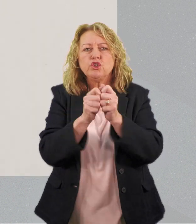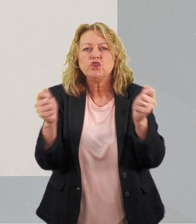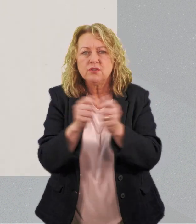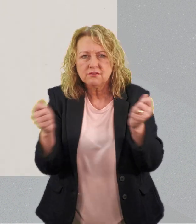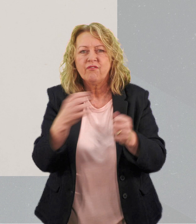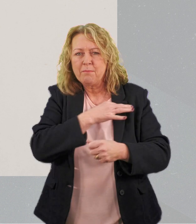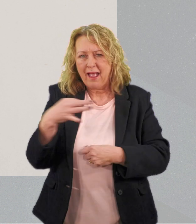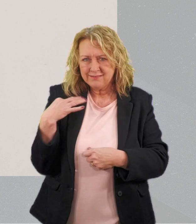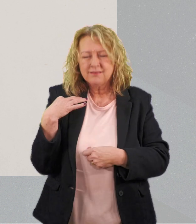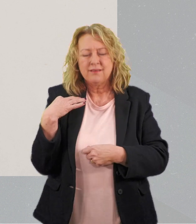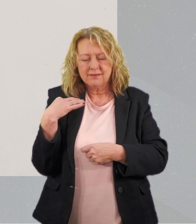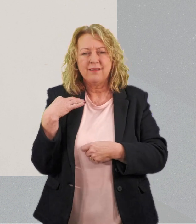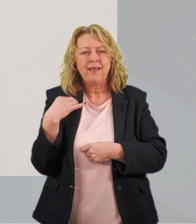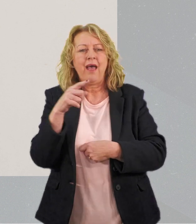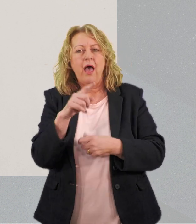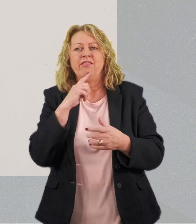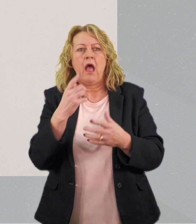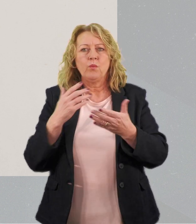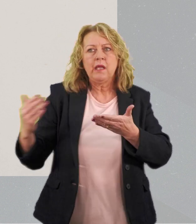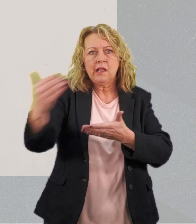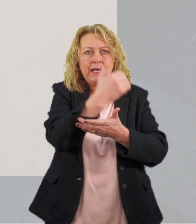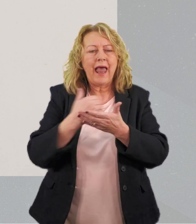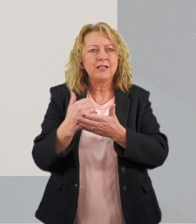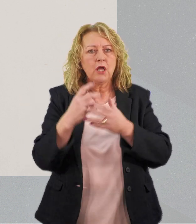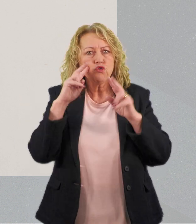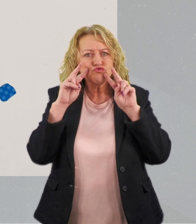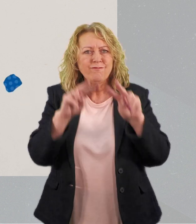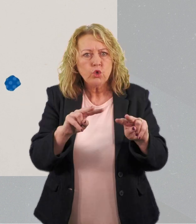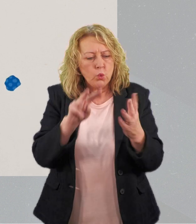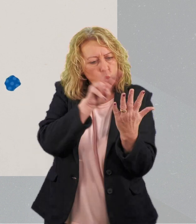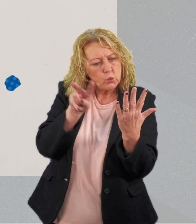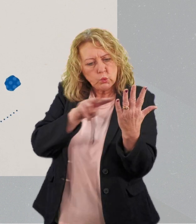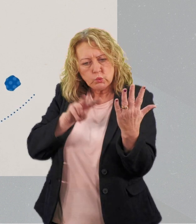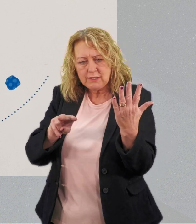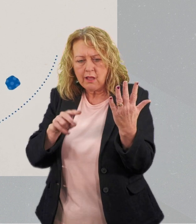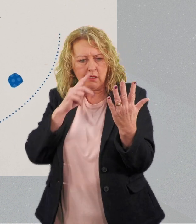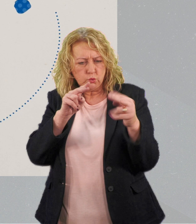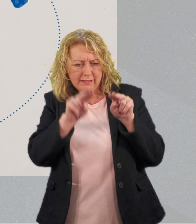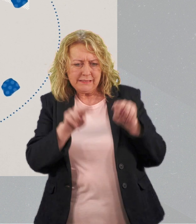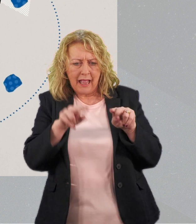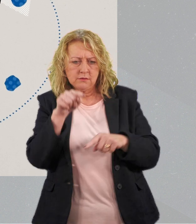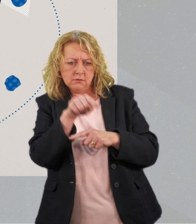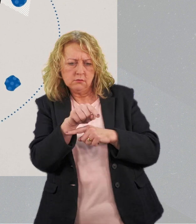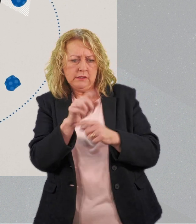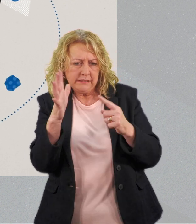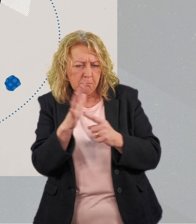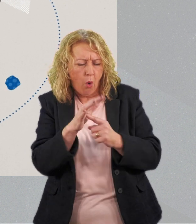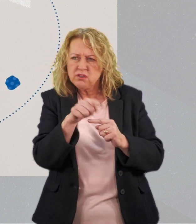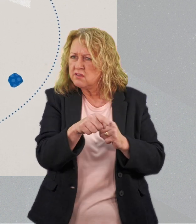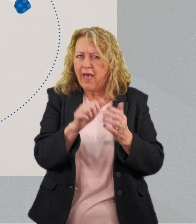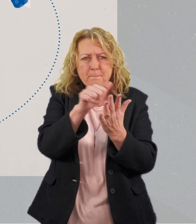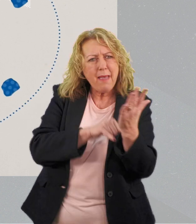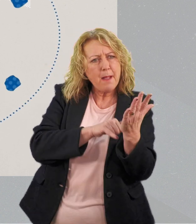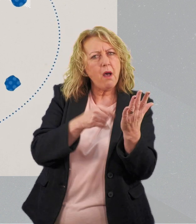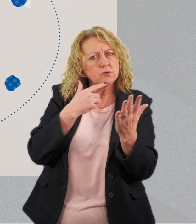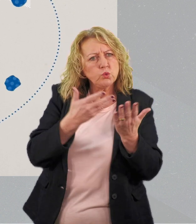the field. We then get 3 clinical reviewers and a statistical reviewer to assess the importance of the